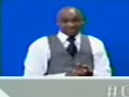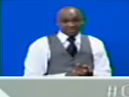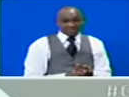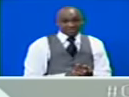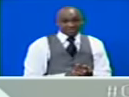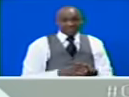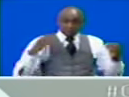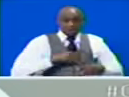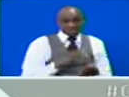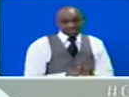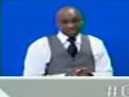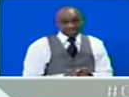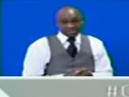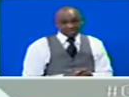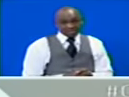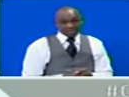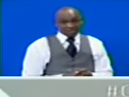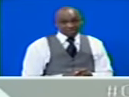So I'm shocked. So